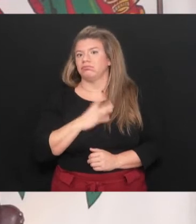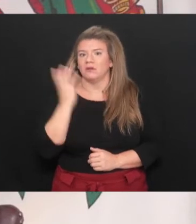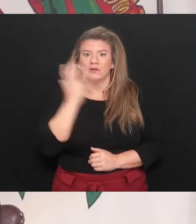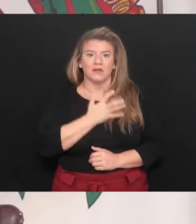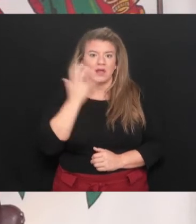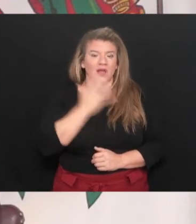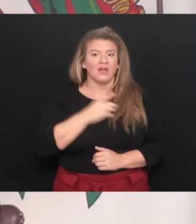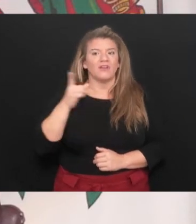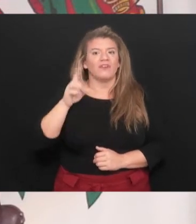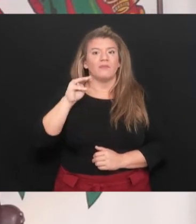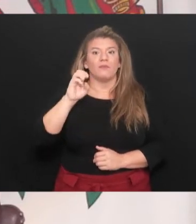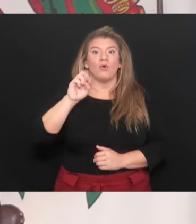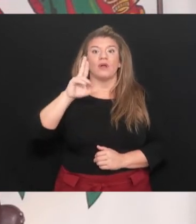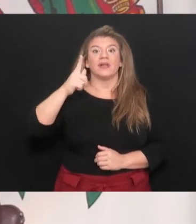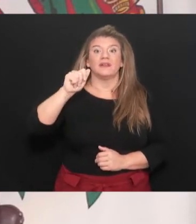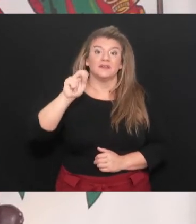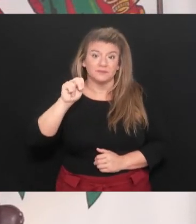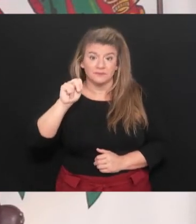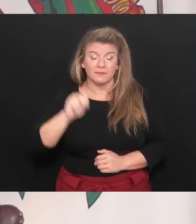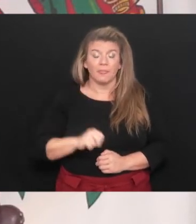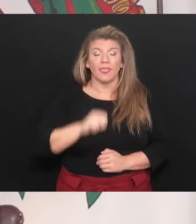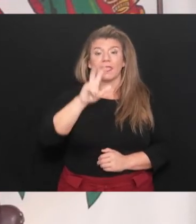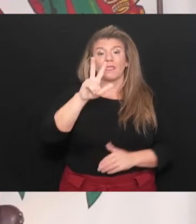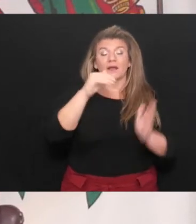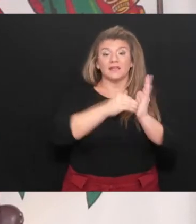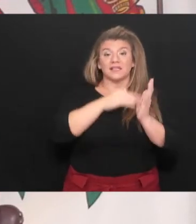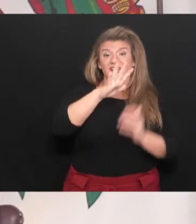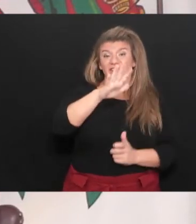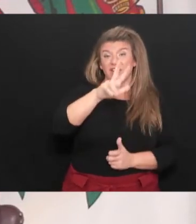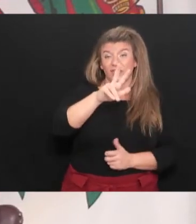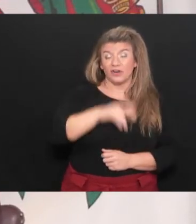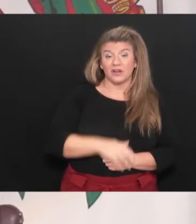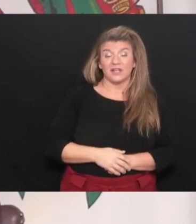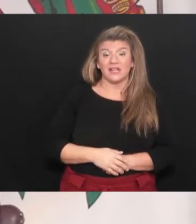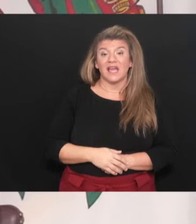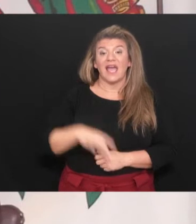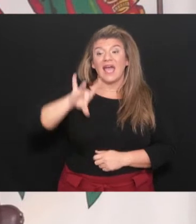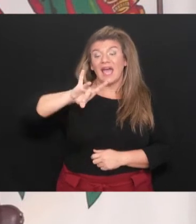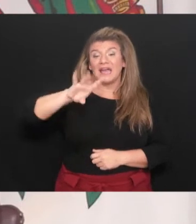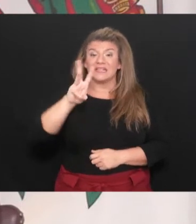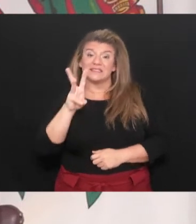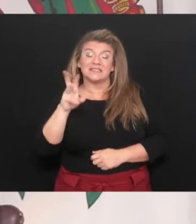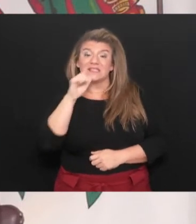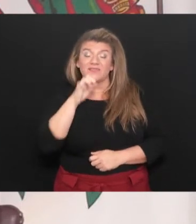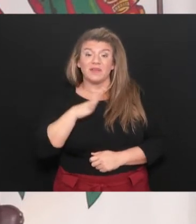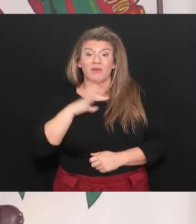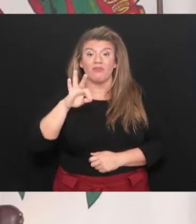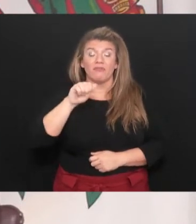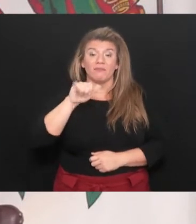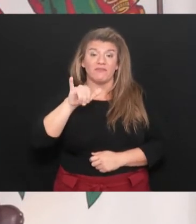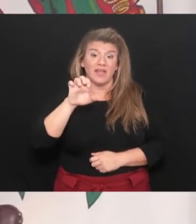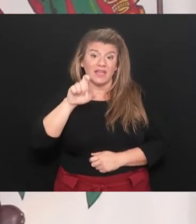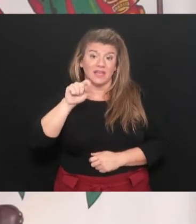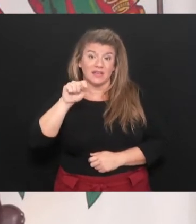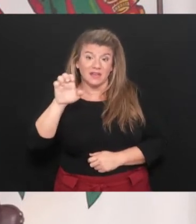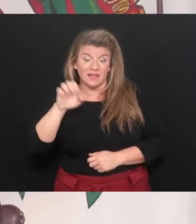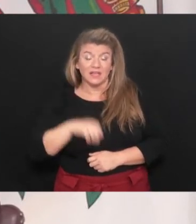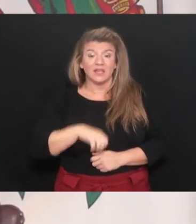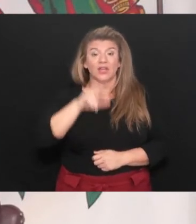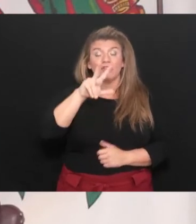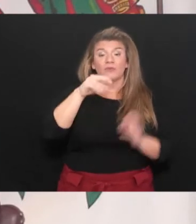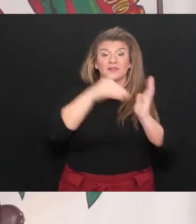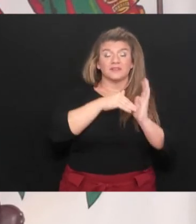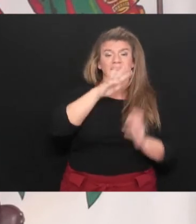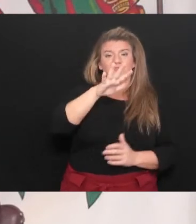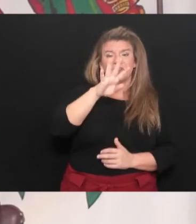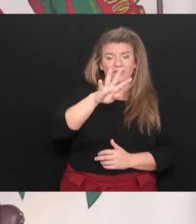from Morgan County. And the 3,053rd death, an 86-year-old female from Fayette County. And the 3,054th